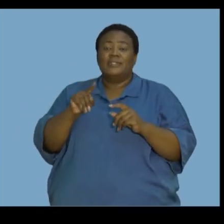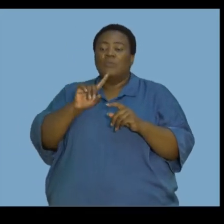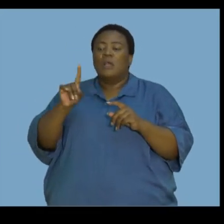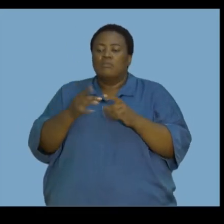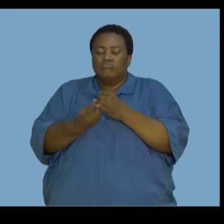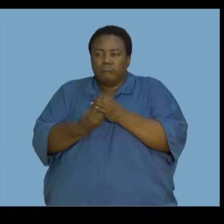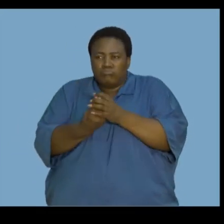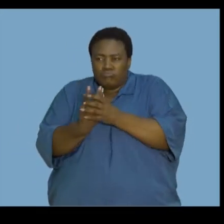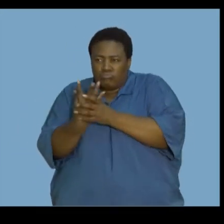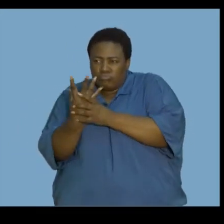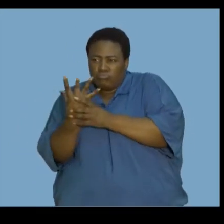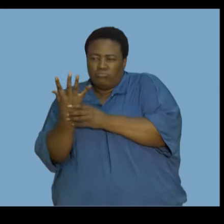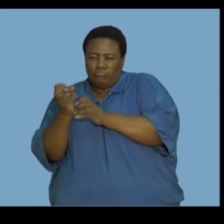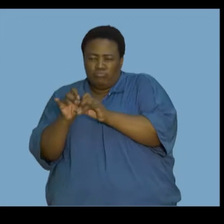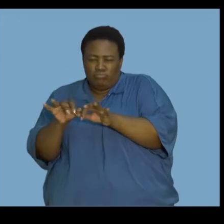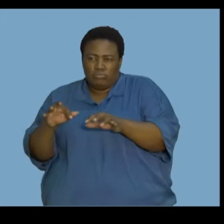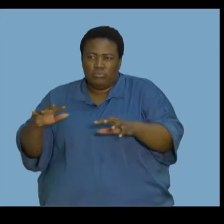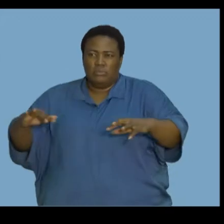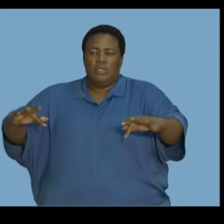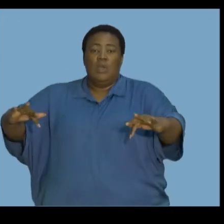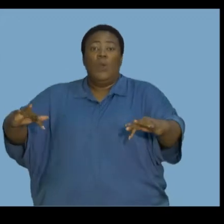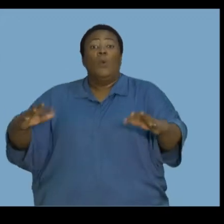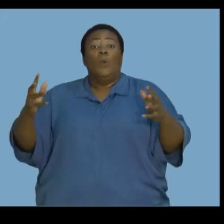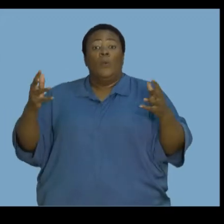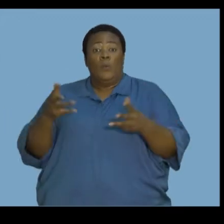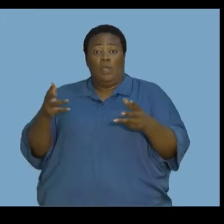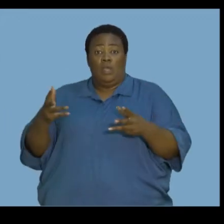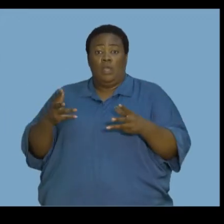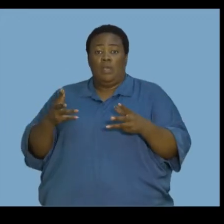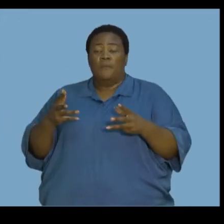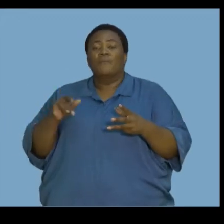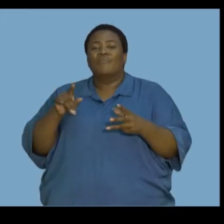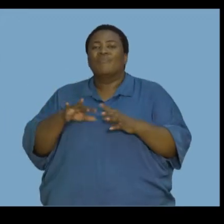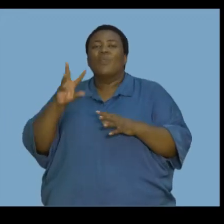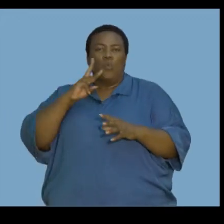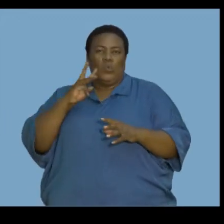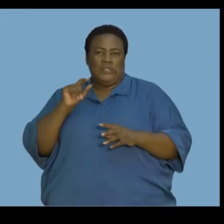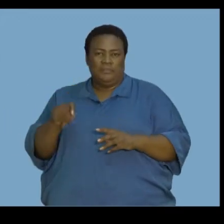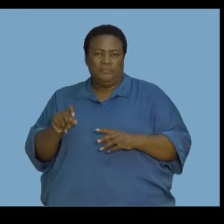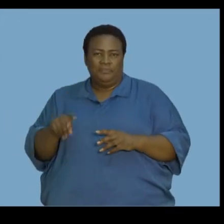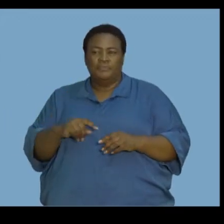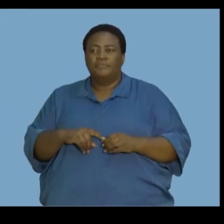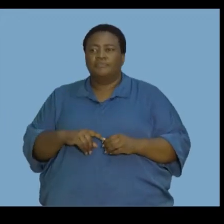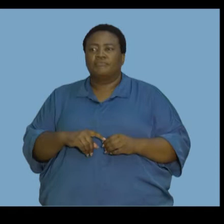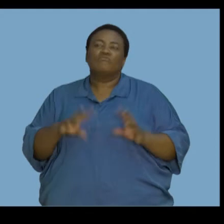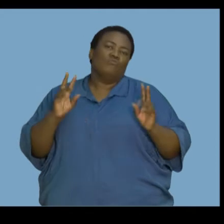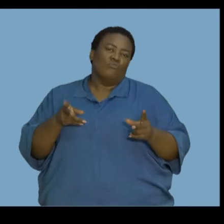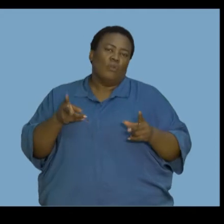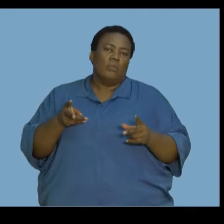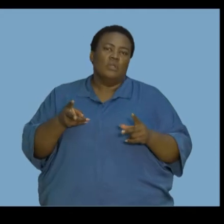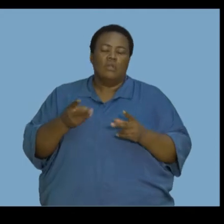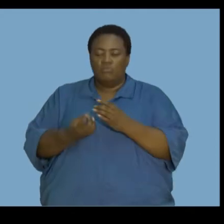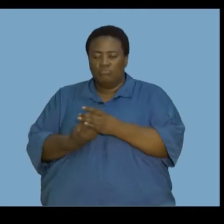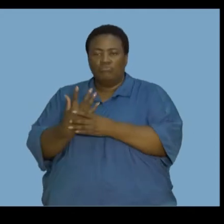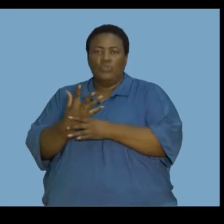rapid growth and accumulation of algae in aquatic ecosystems. So algae generally tends to grow in water